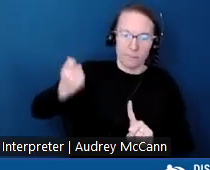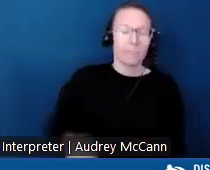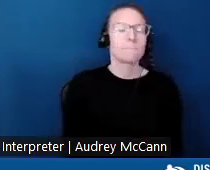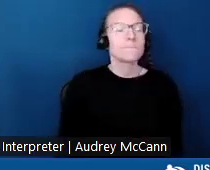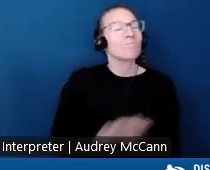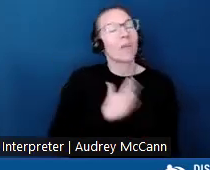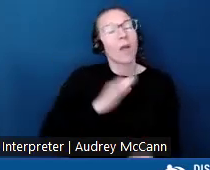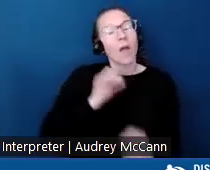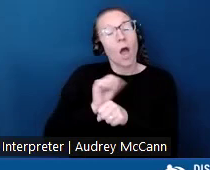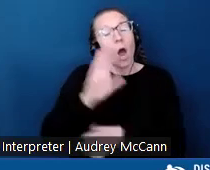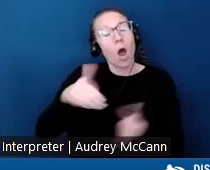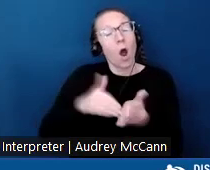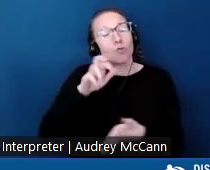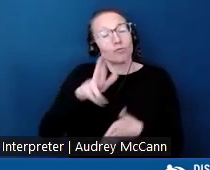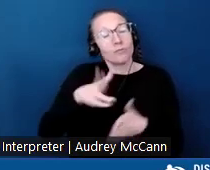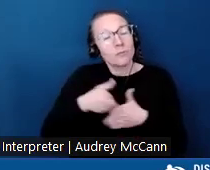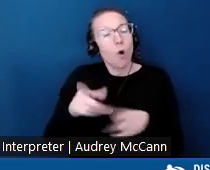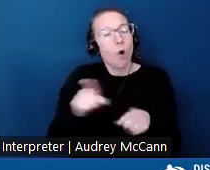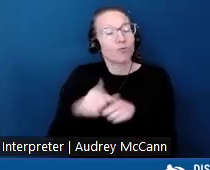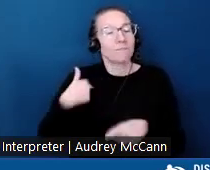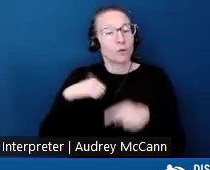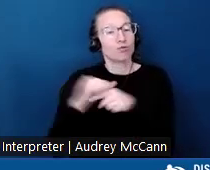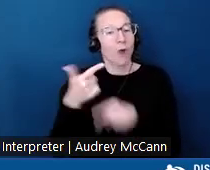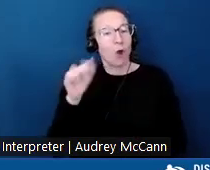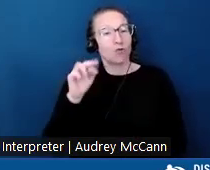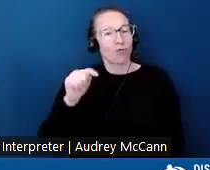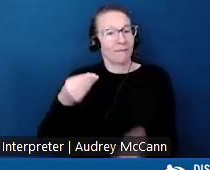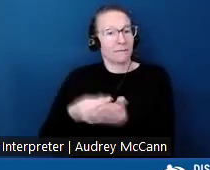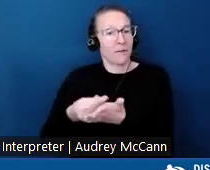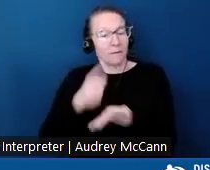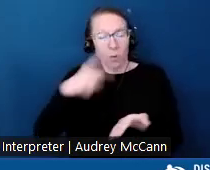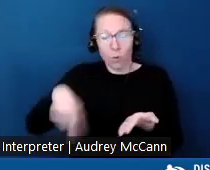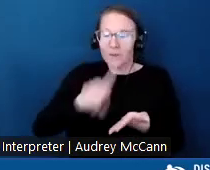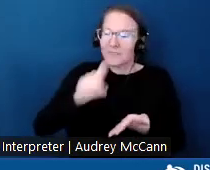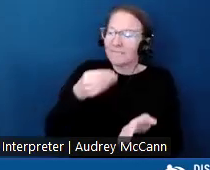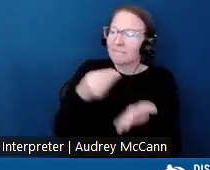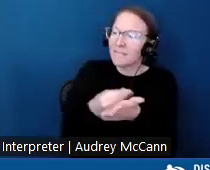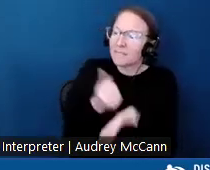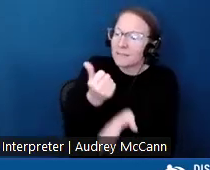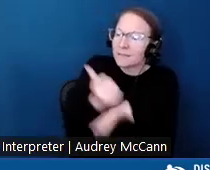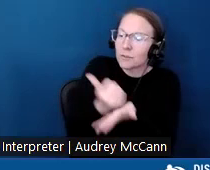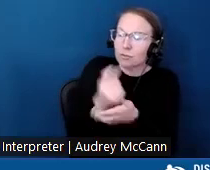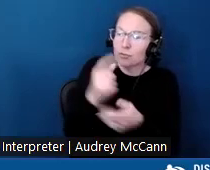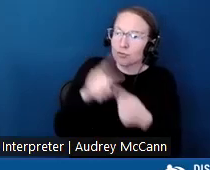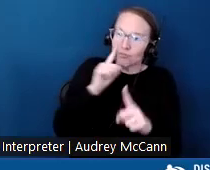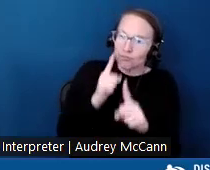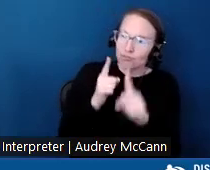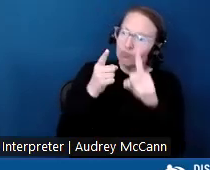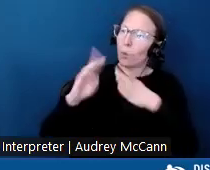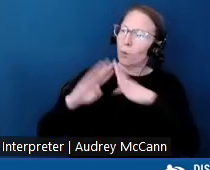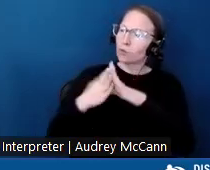also has training grant funding for individuals who need financial assistance with pursuing a community training